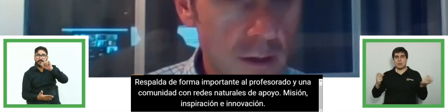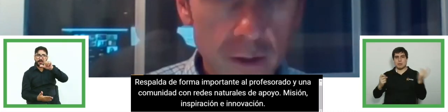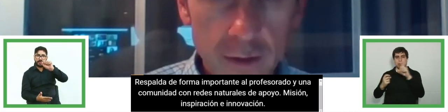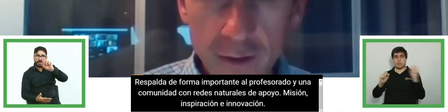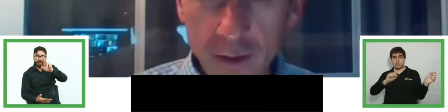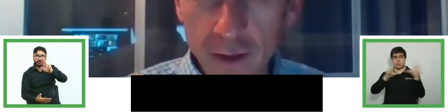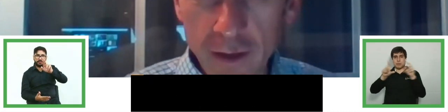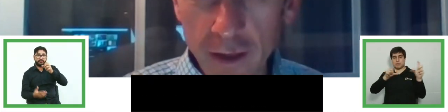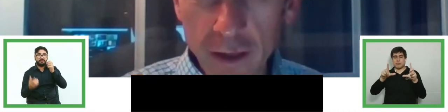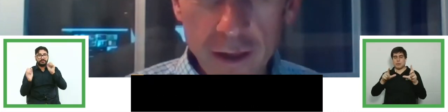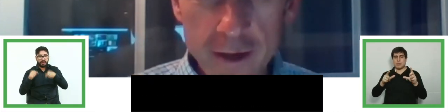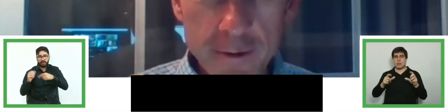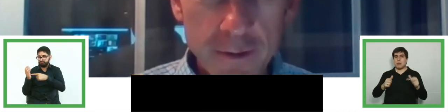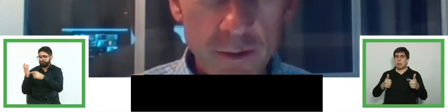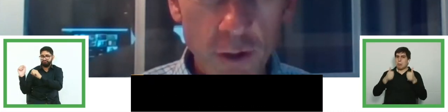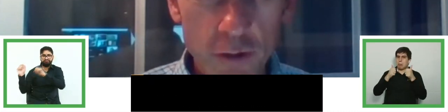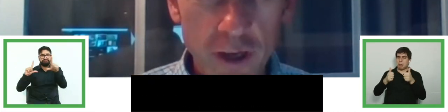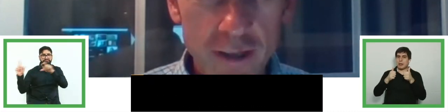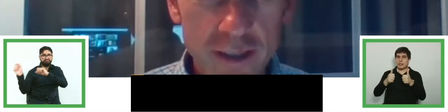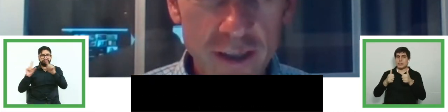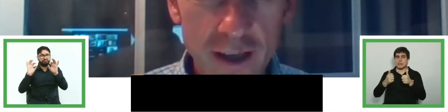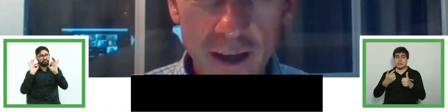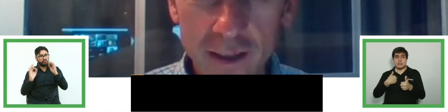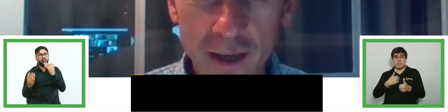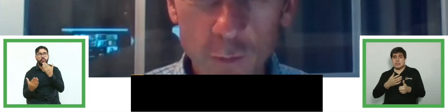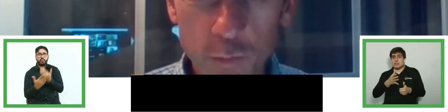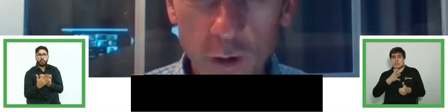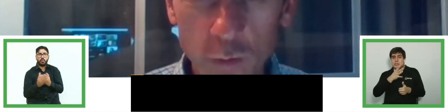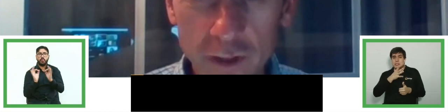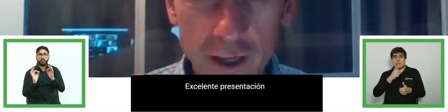I don't know if we have any questions.